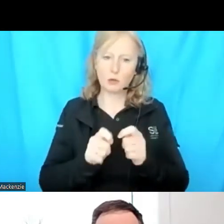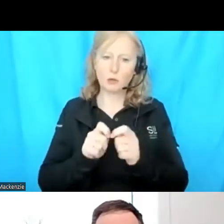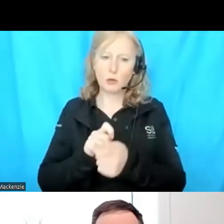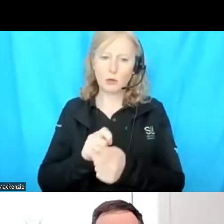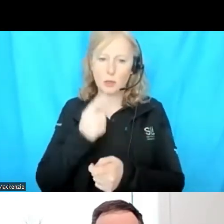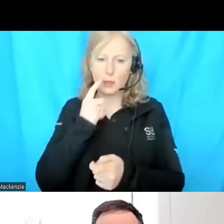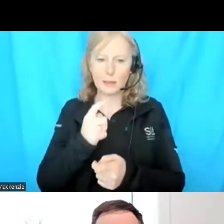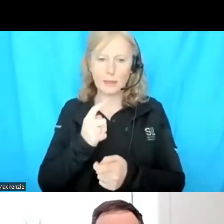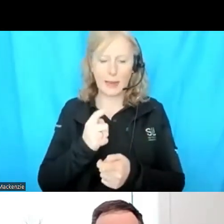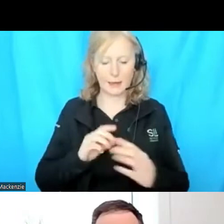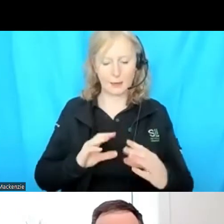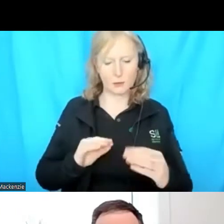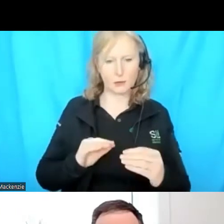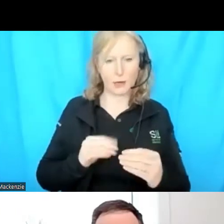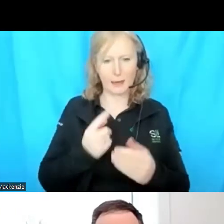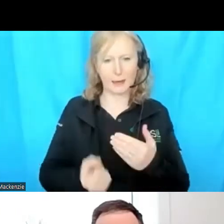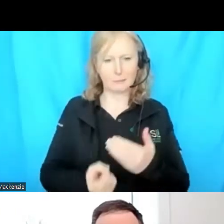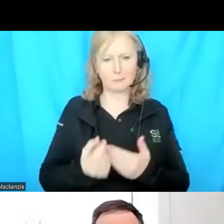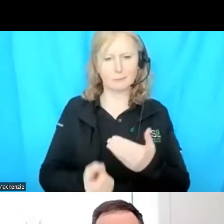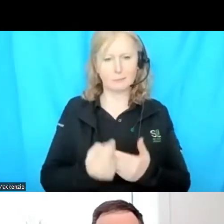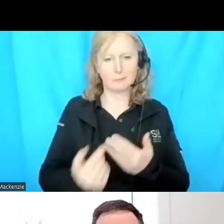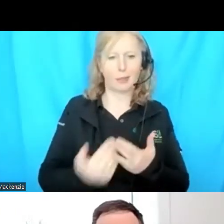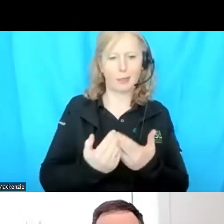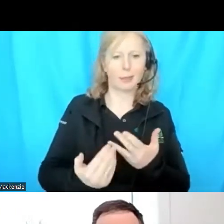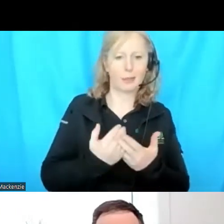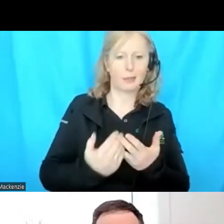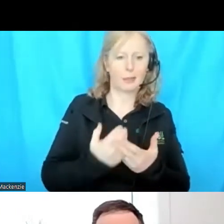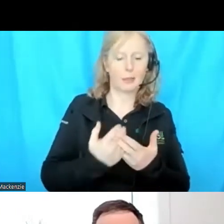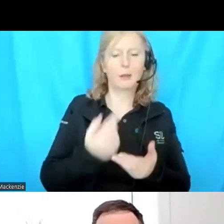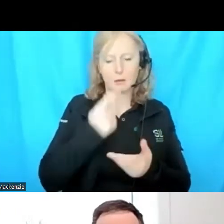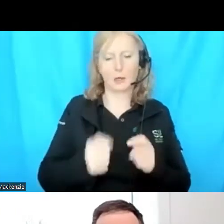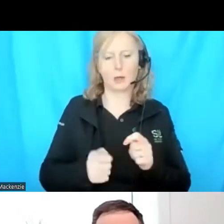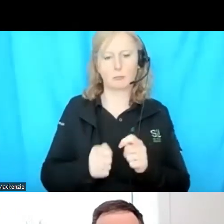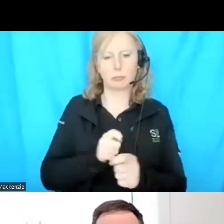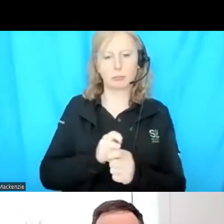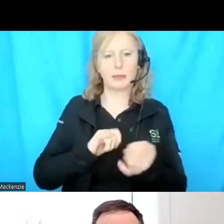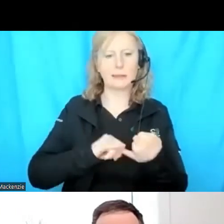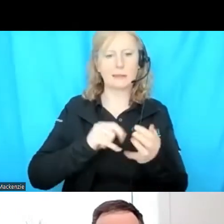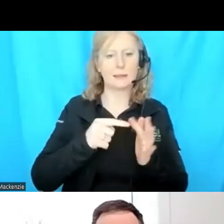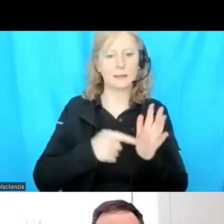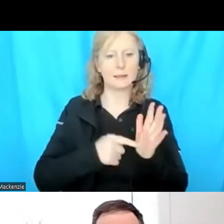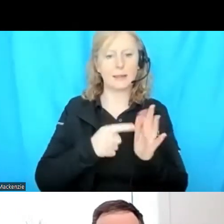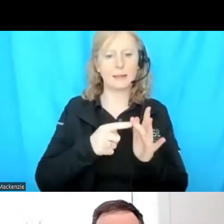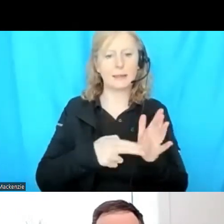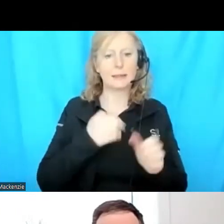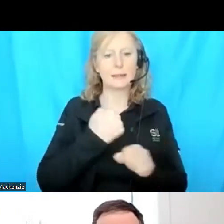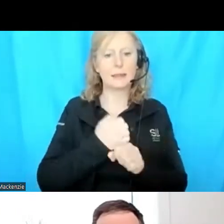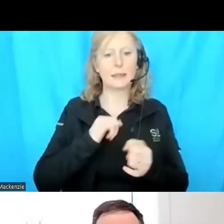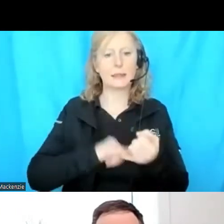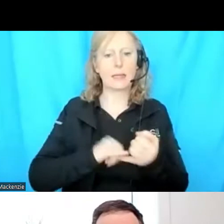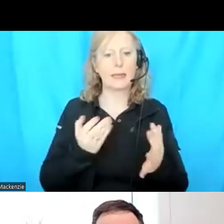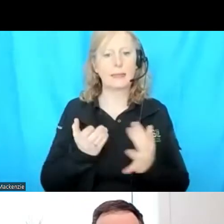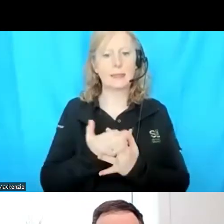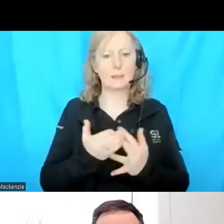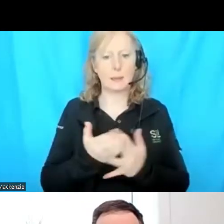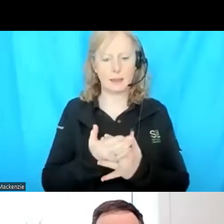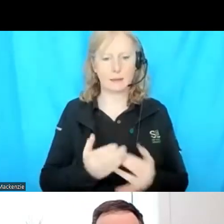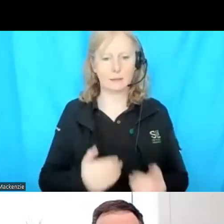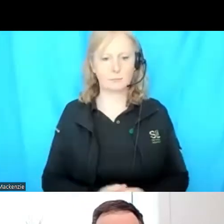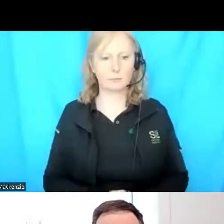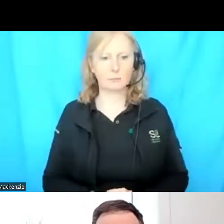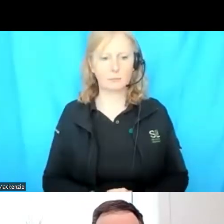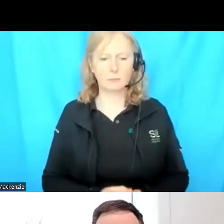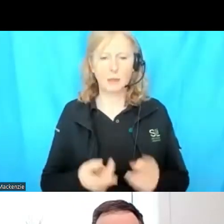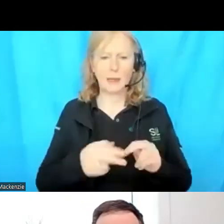chat, which can be quite distracting. But you can find all that under settings and accessibility. But any problems